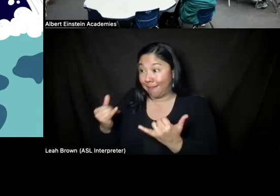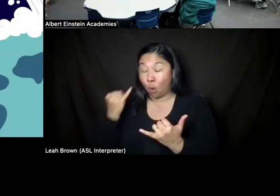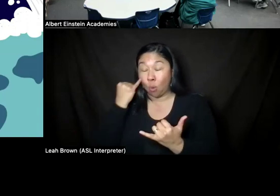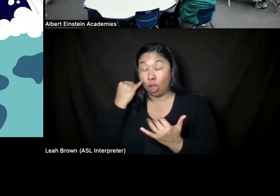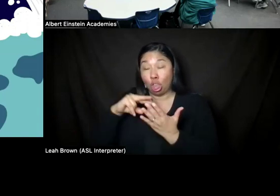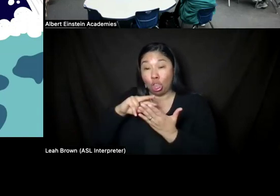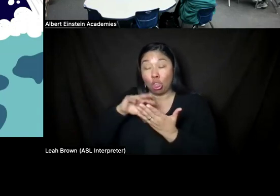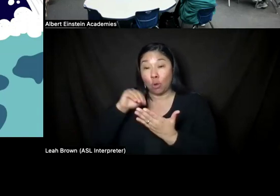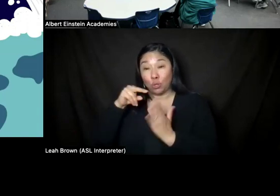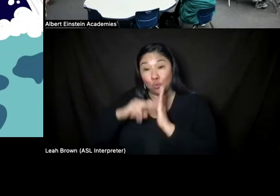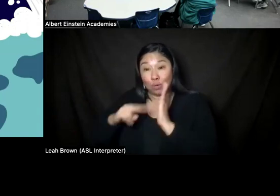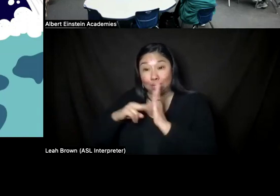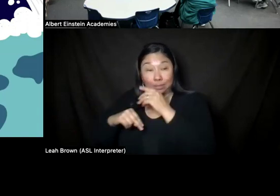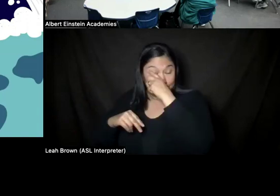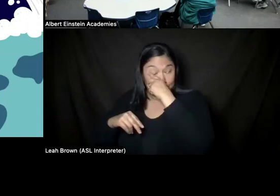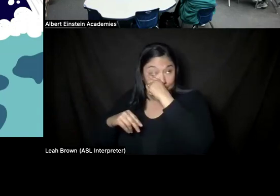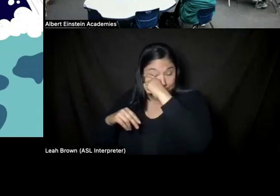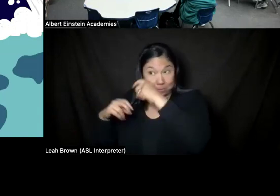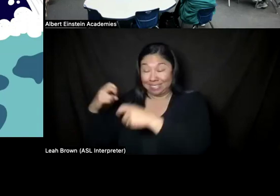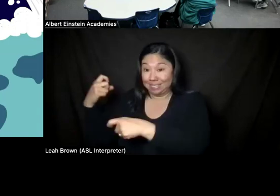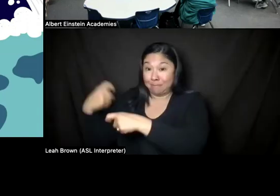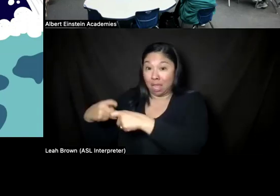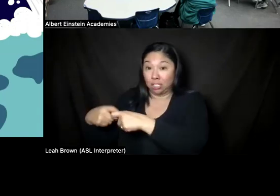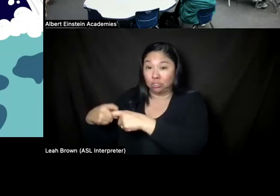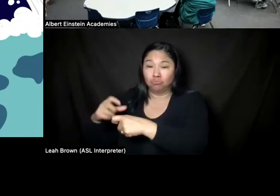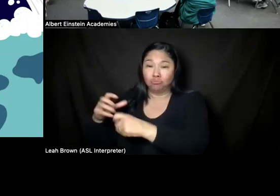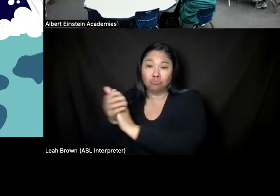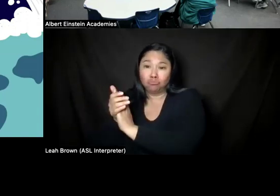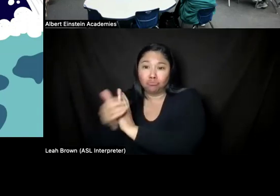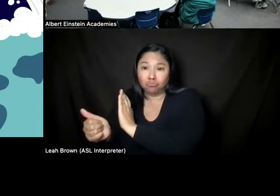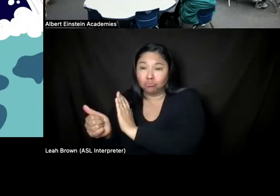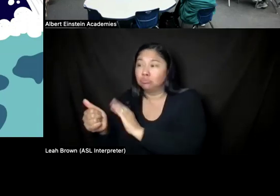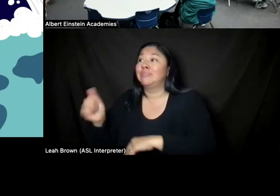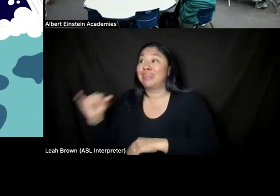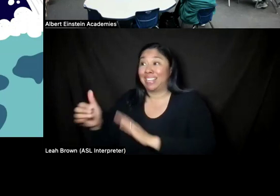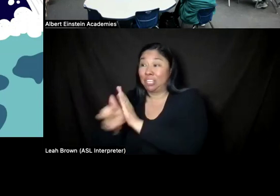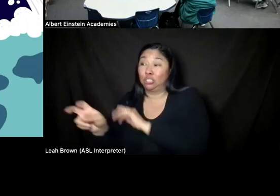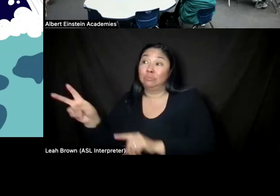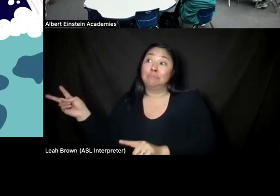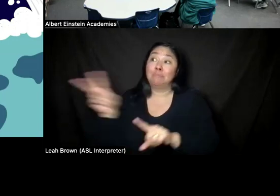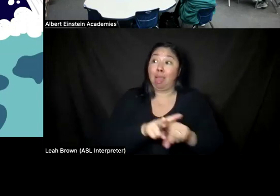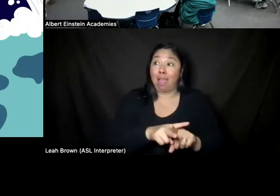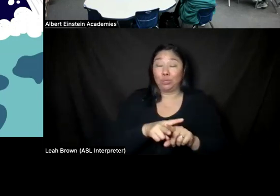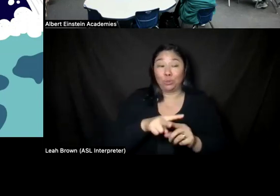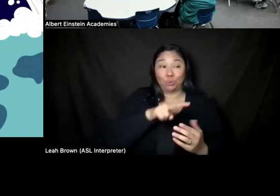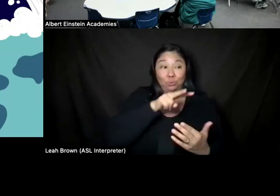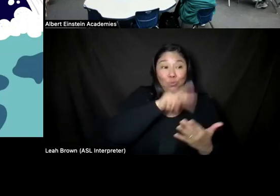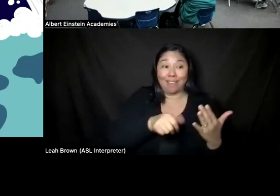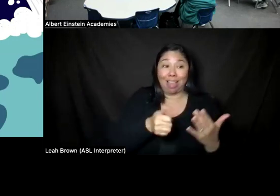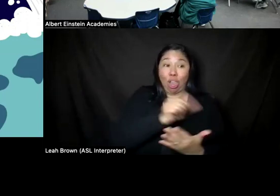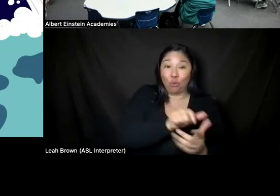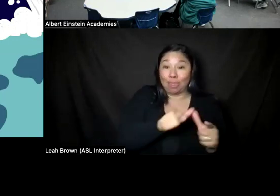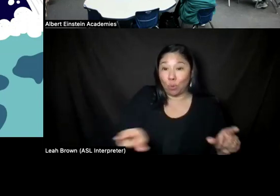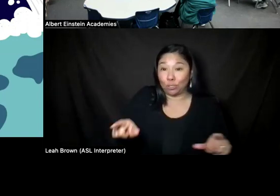those skills will transfer over to English too. So if he's learning to read in Spanish, keep doing that with him, because that actually will help him